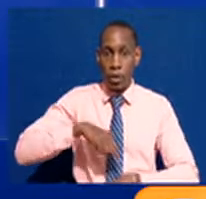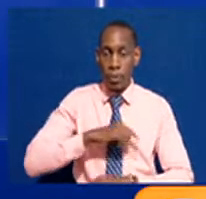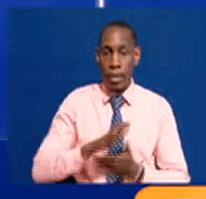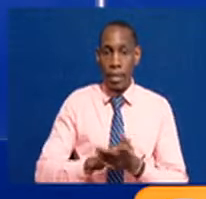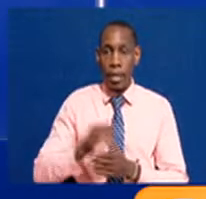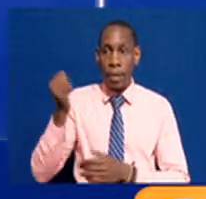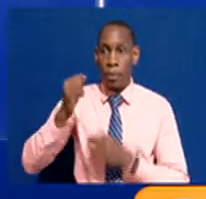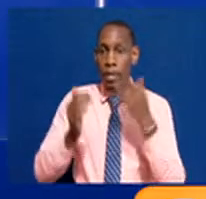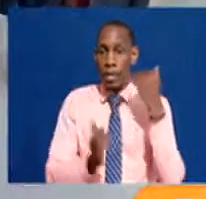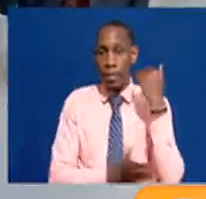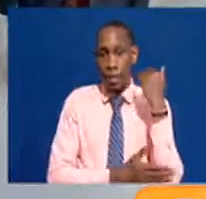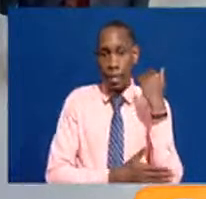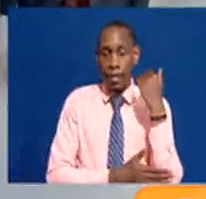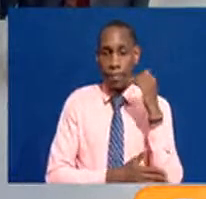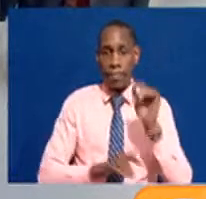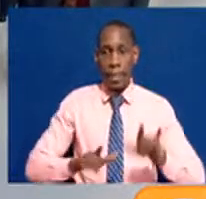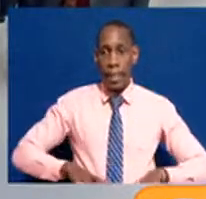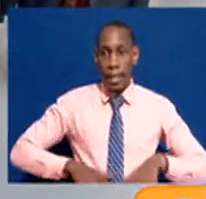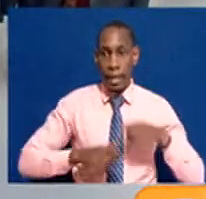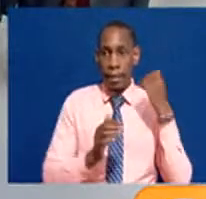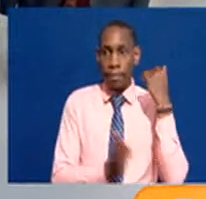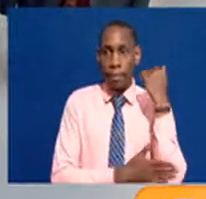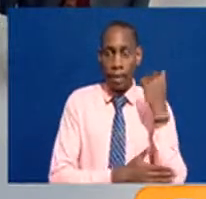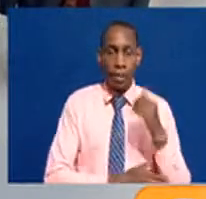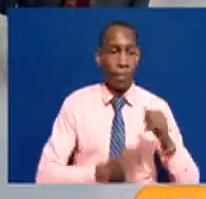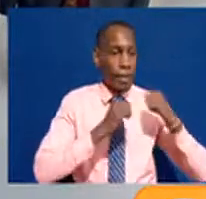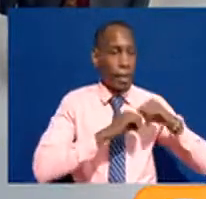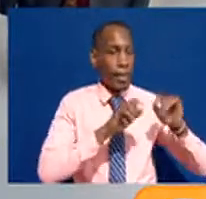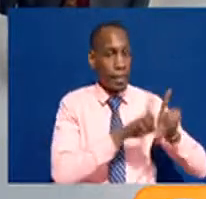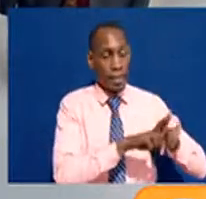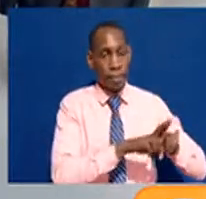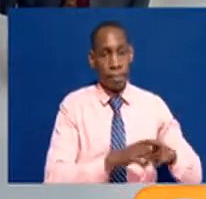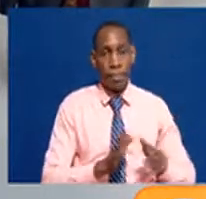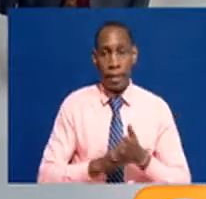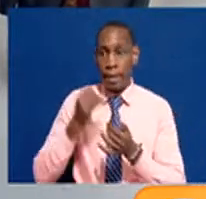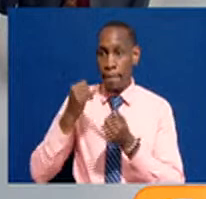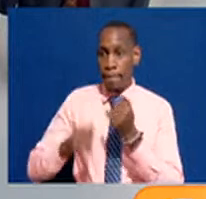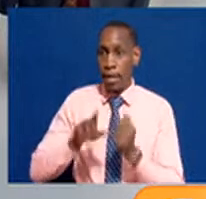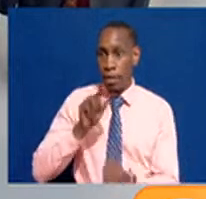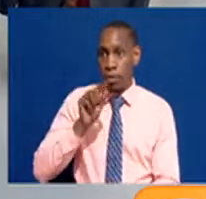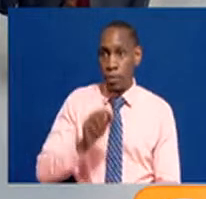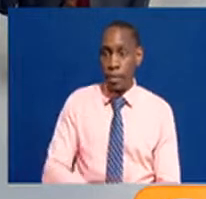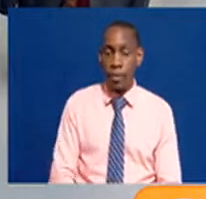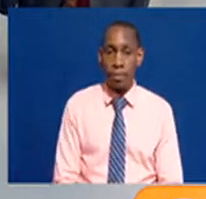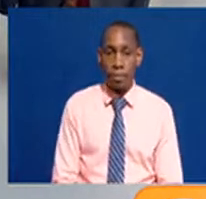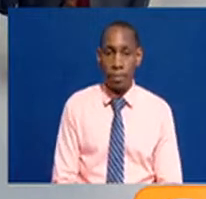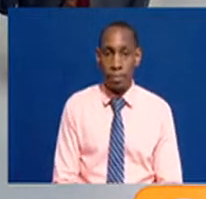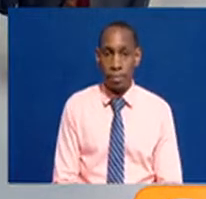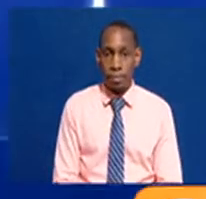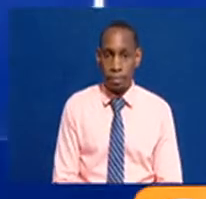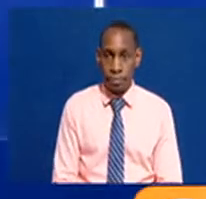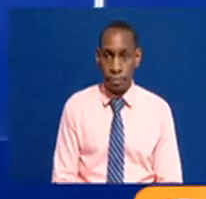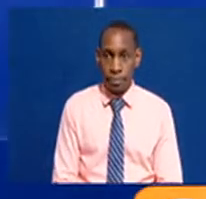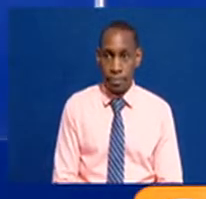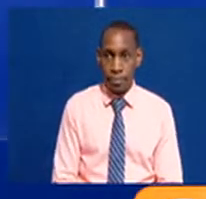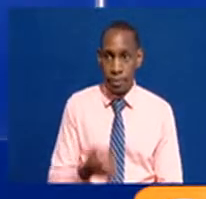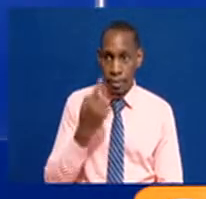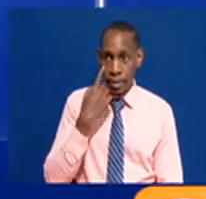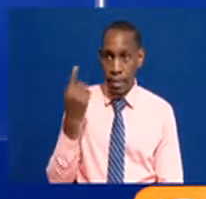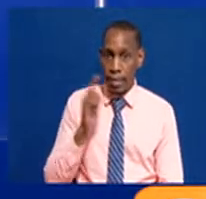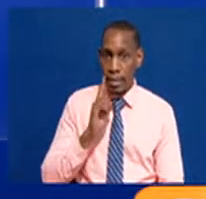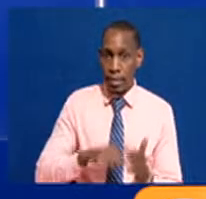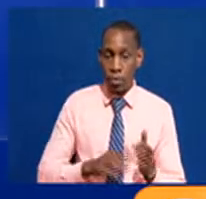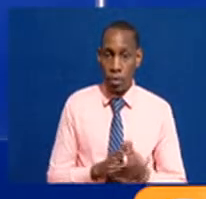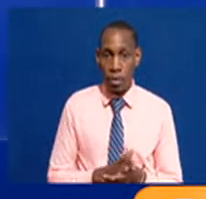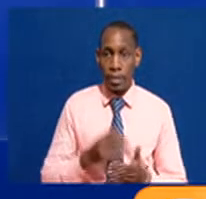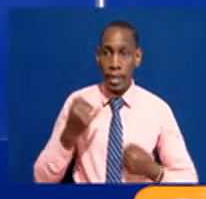Siasa mbaya, maisha mbaya. I agree. That's one I totally agree, yes. Mm-hmm. Mm-hmm. Wanja M. Douglas says, I